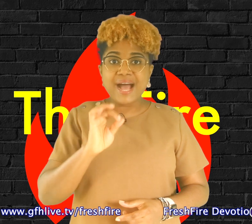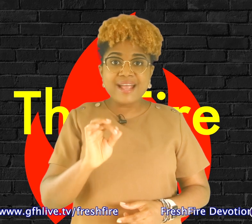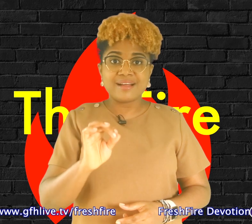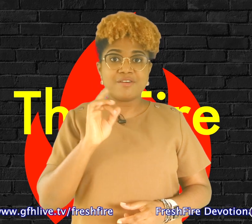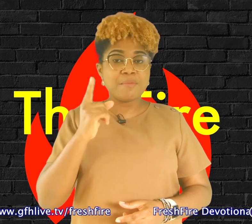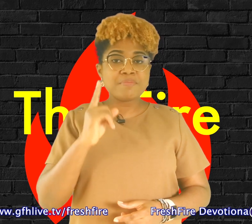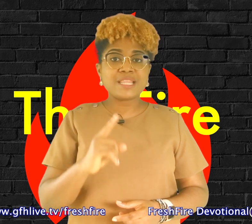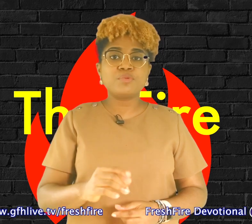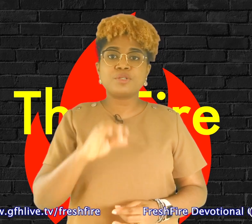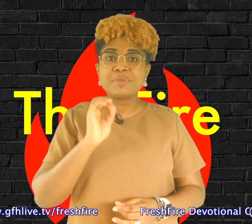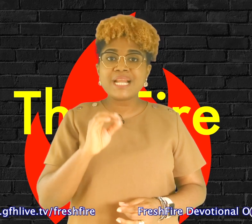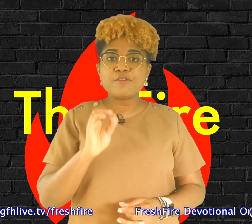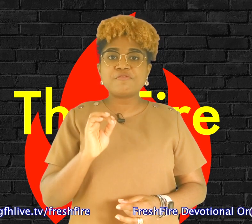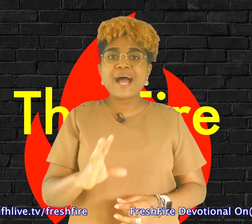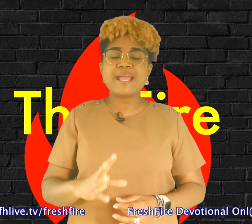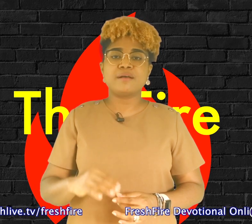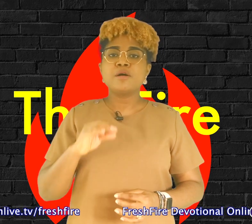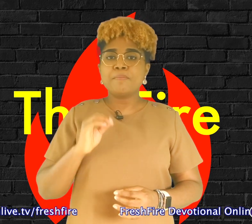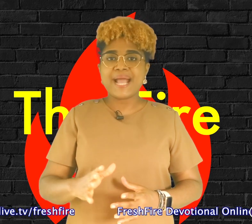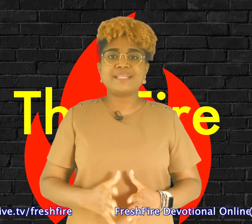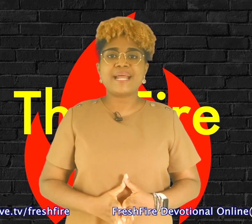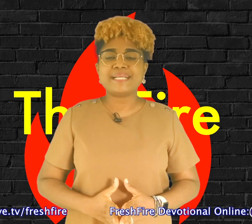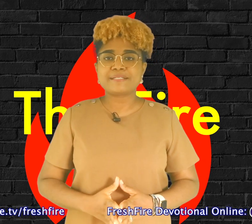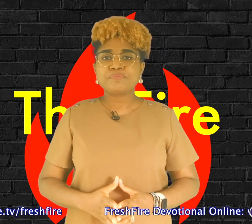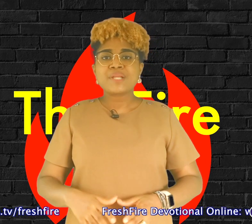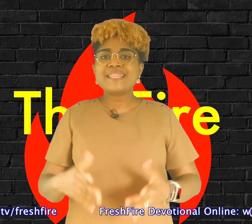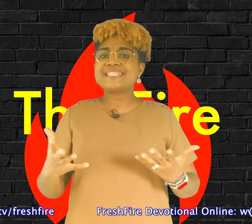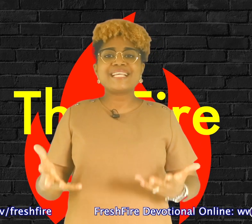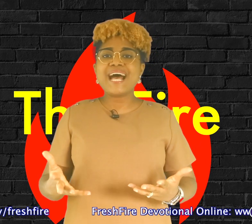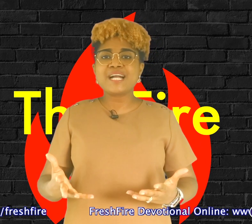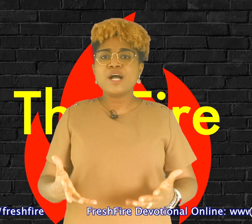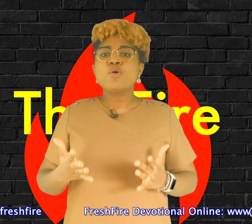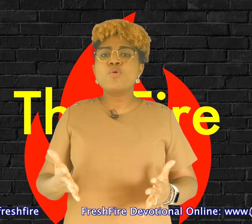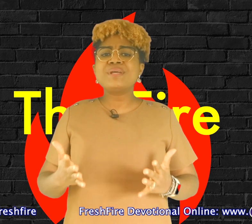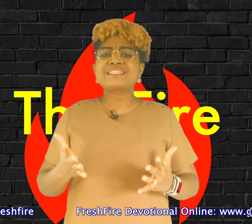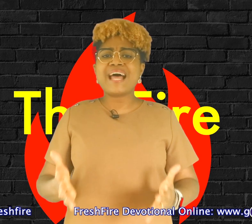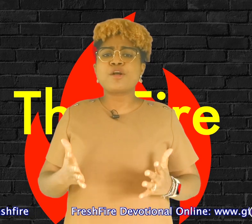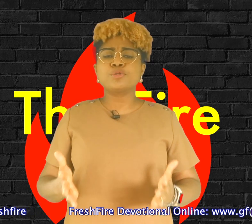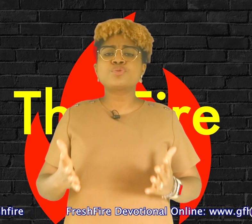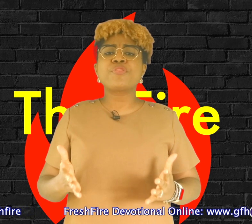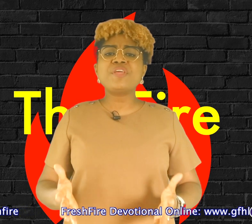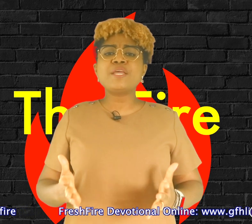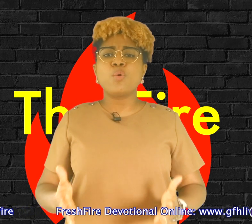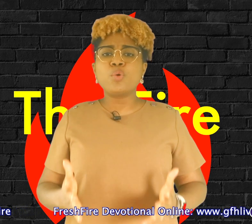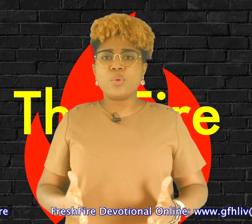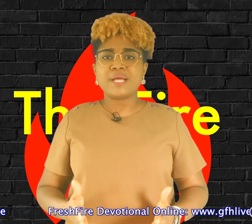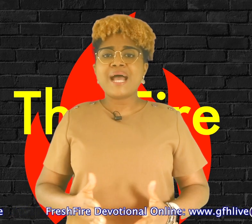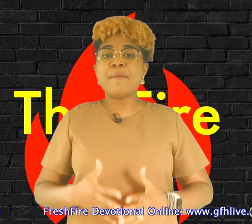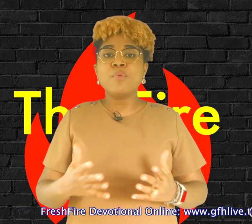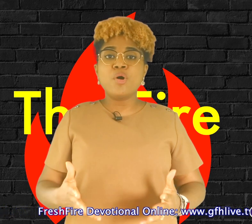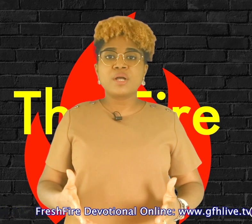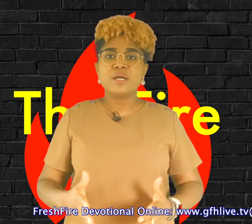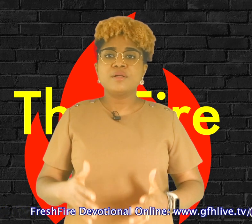of fire. Remember that word, pillar of fire by the night. They sang, "Who is like unto thee, O